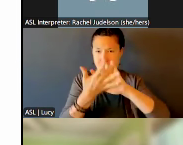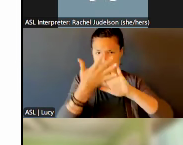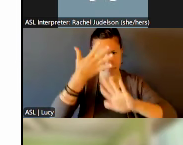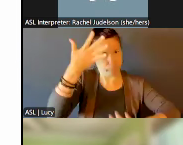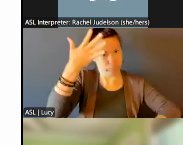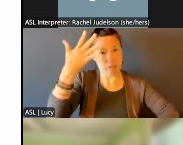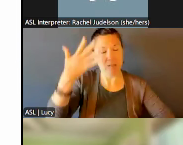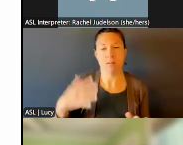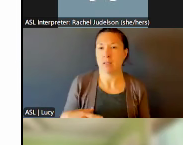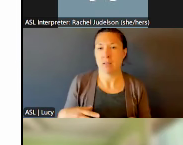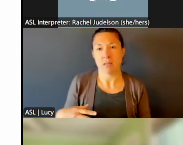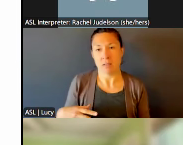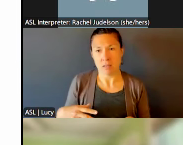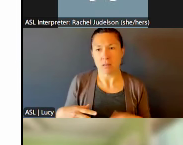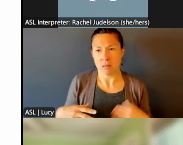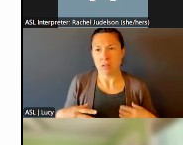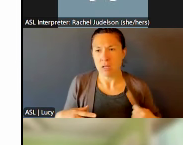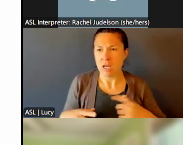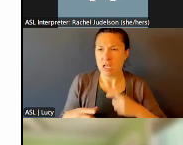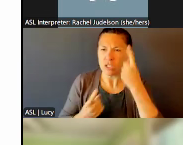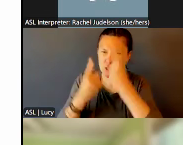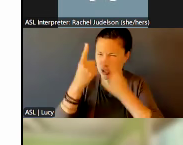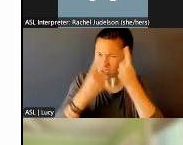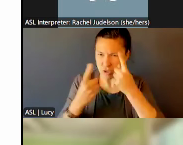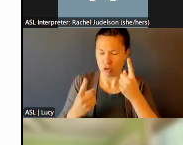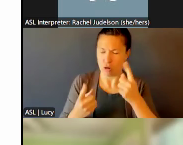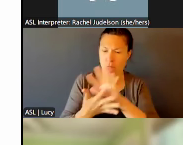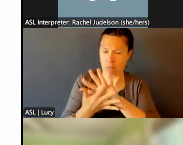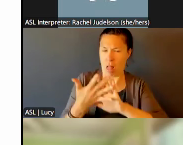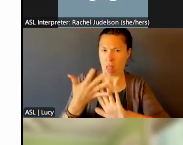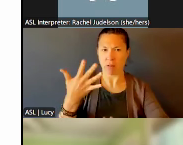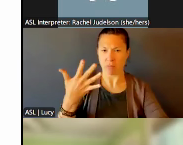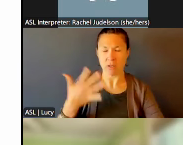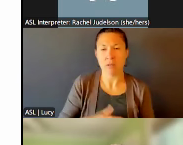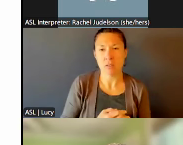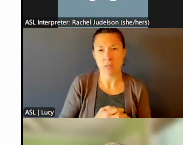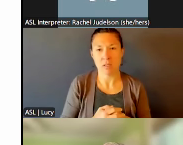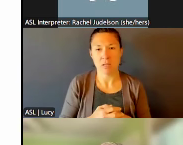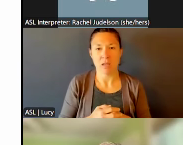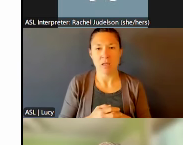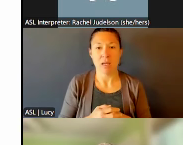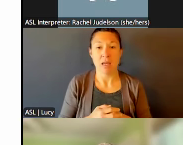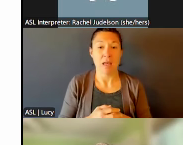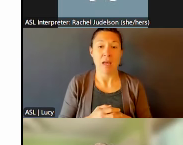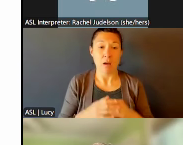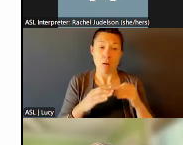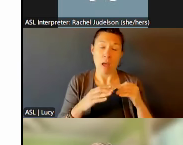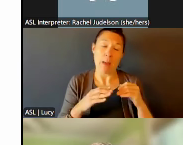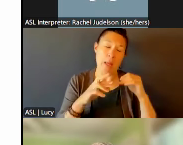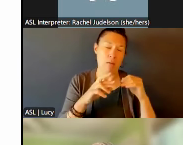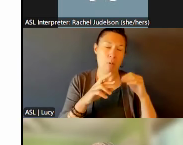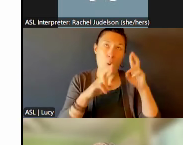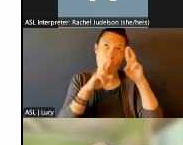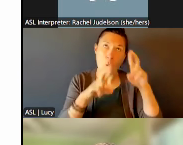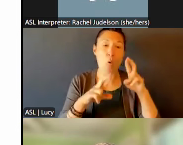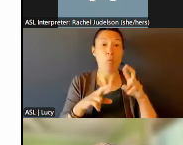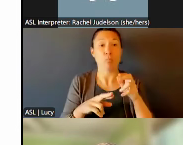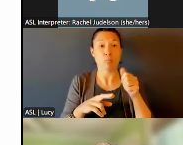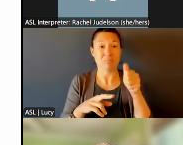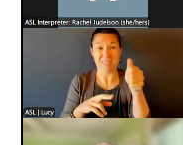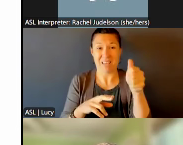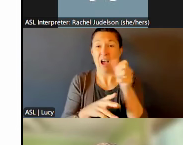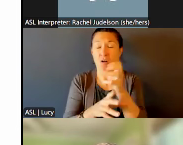included. And ideally, you will receive abstracts that are within your particular area of expertise. So you won't